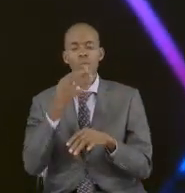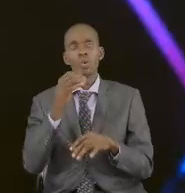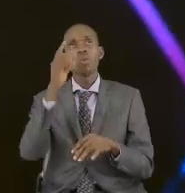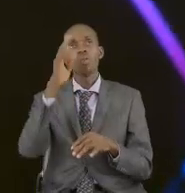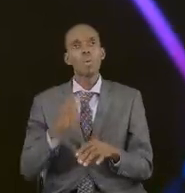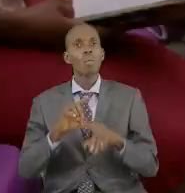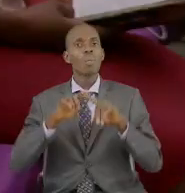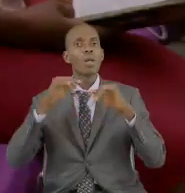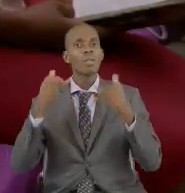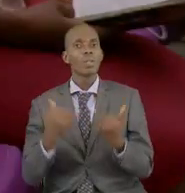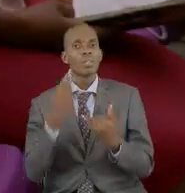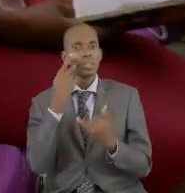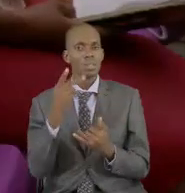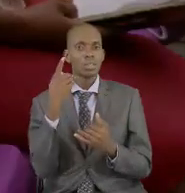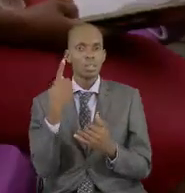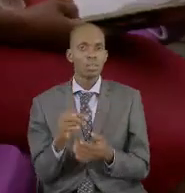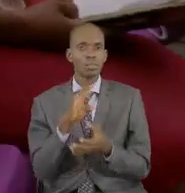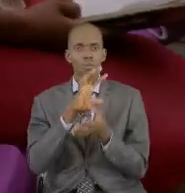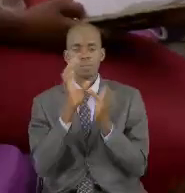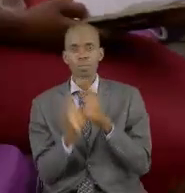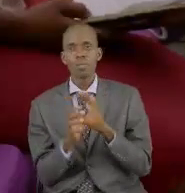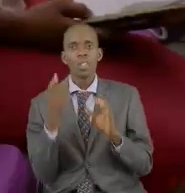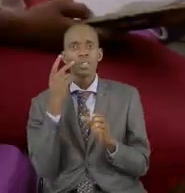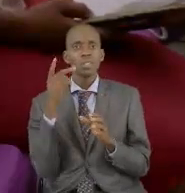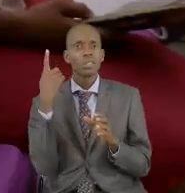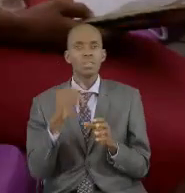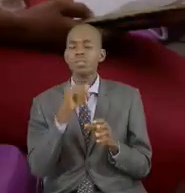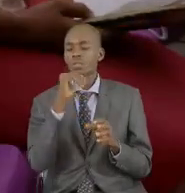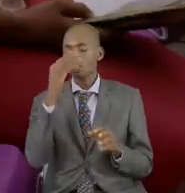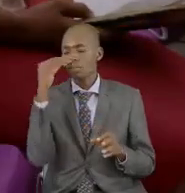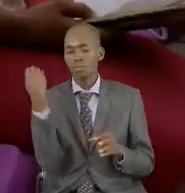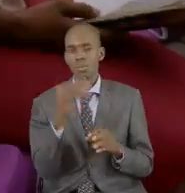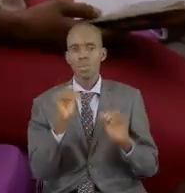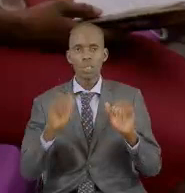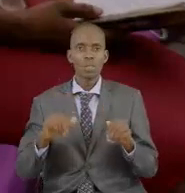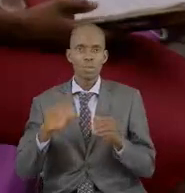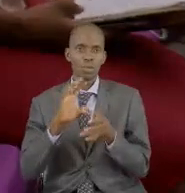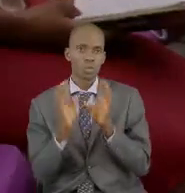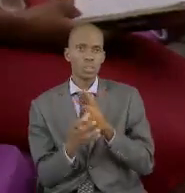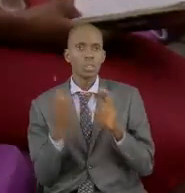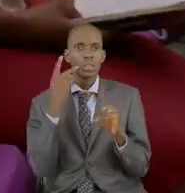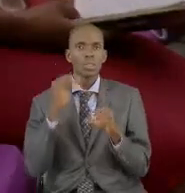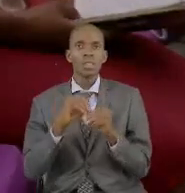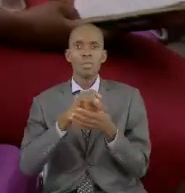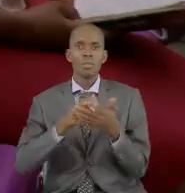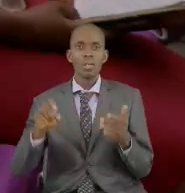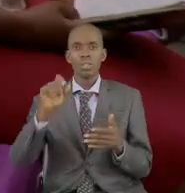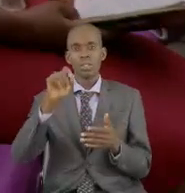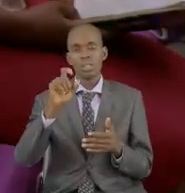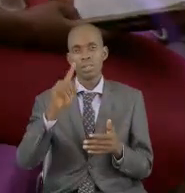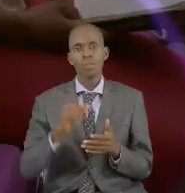at the conversion. Look at the indisputable conversion. In verse 11, it says,